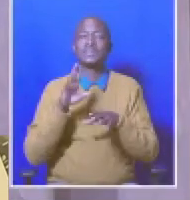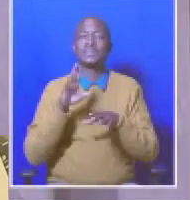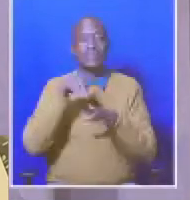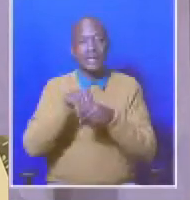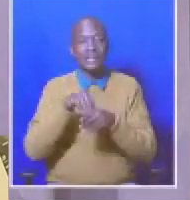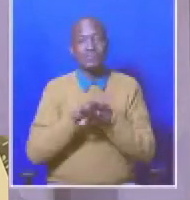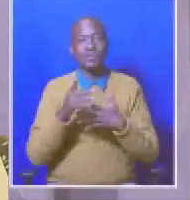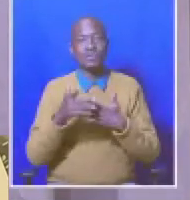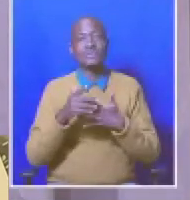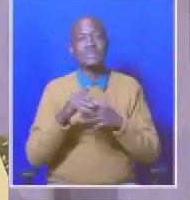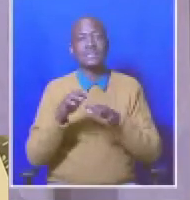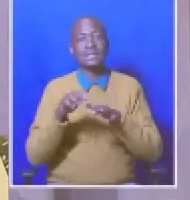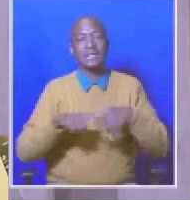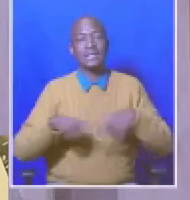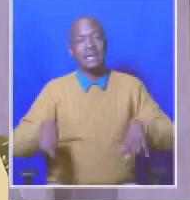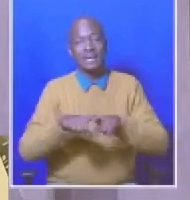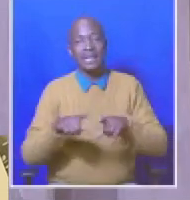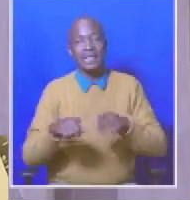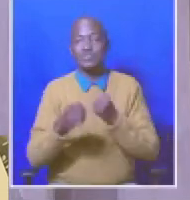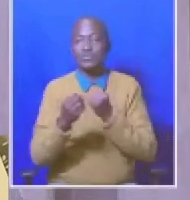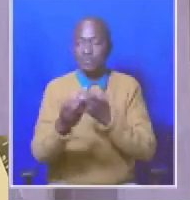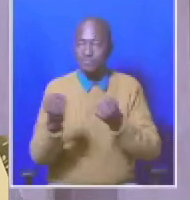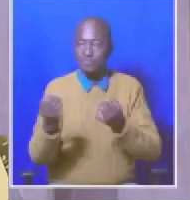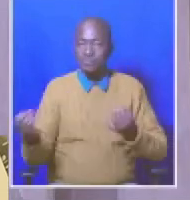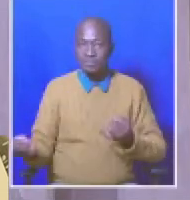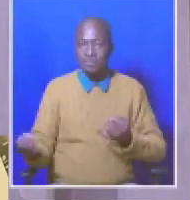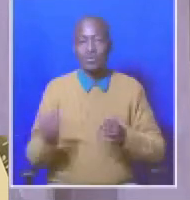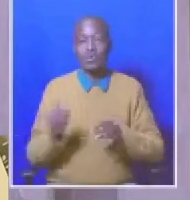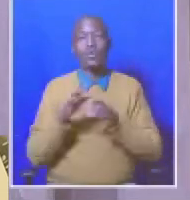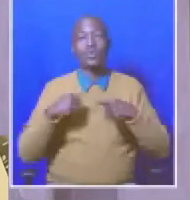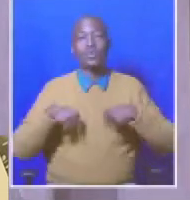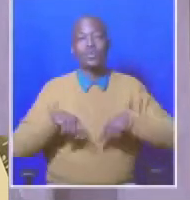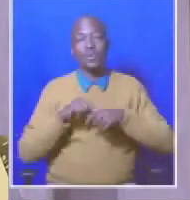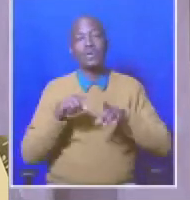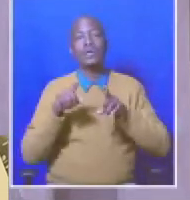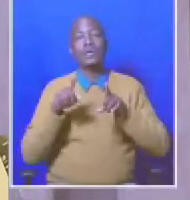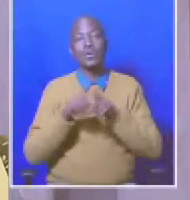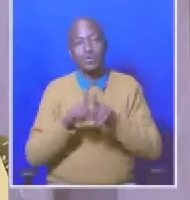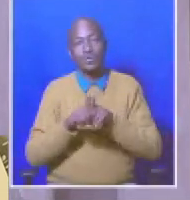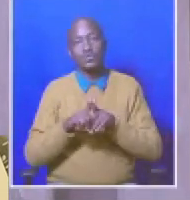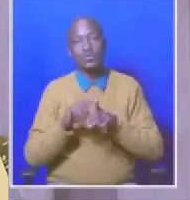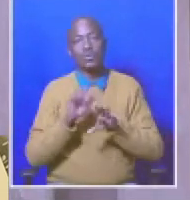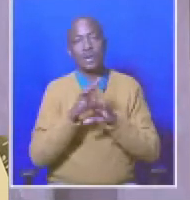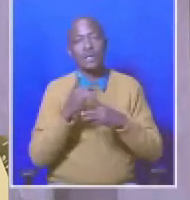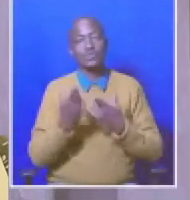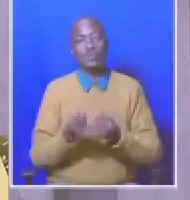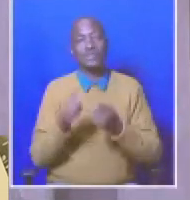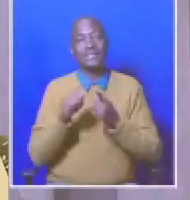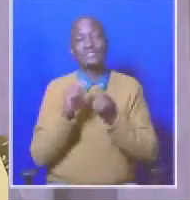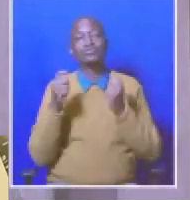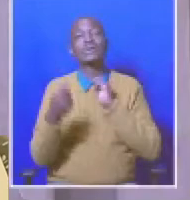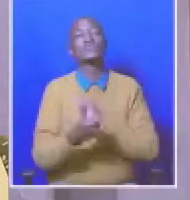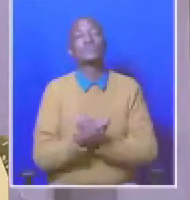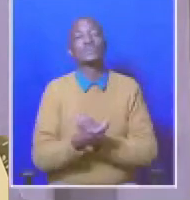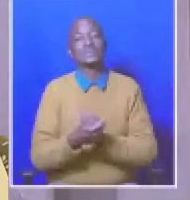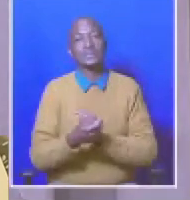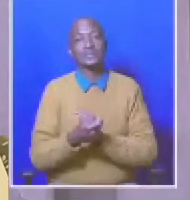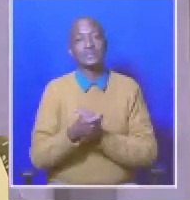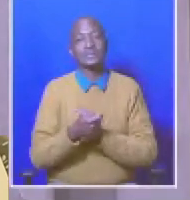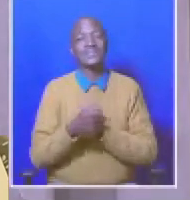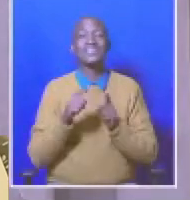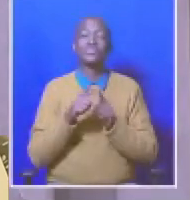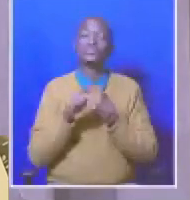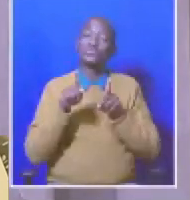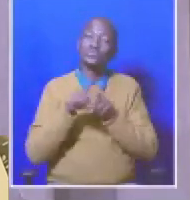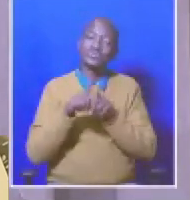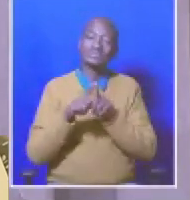reform, redistribution and restitution, we are also doing transformation. So